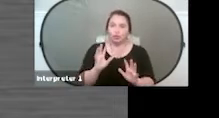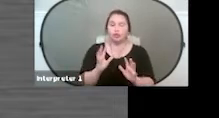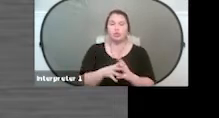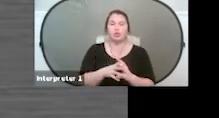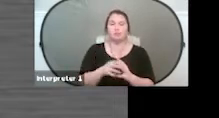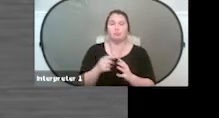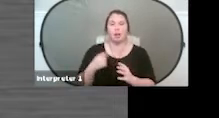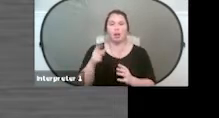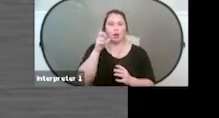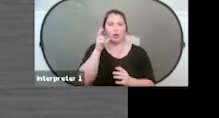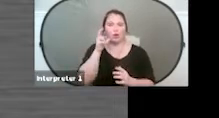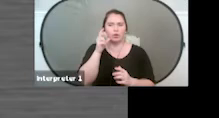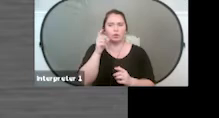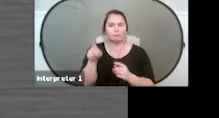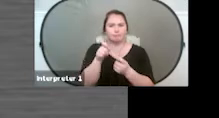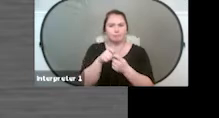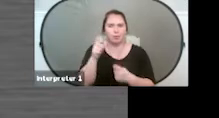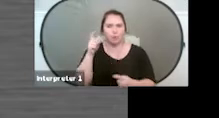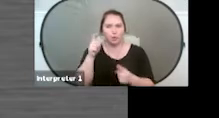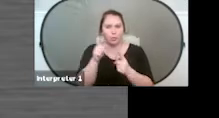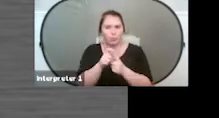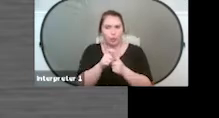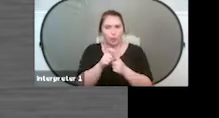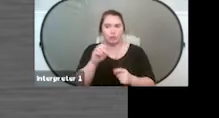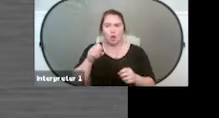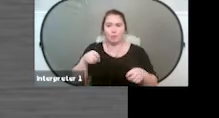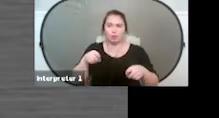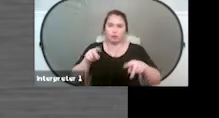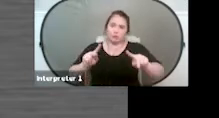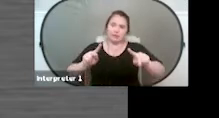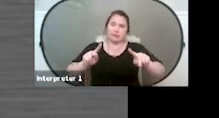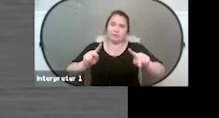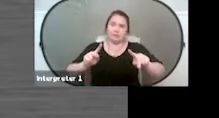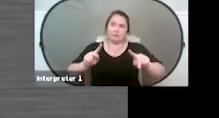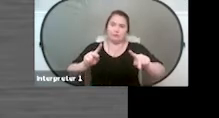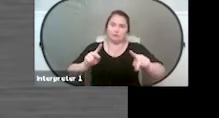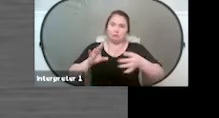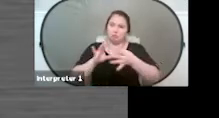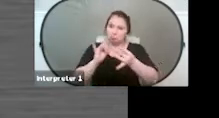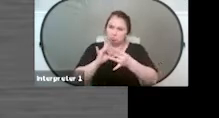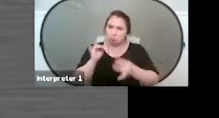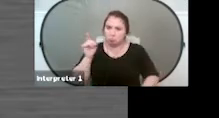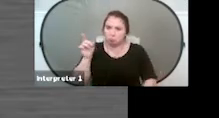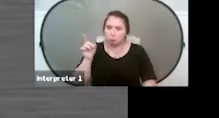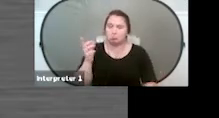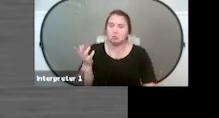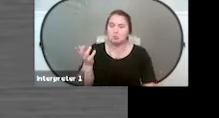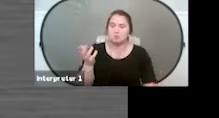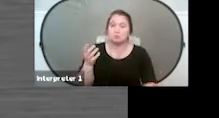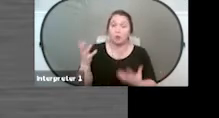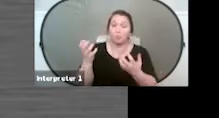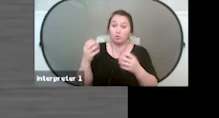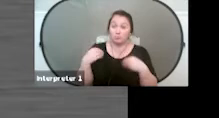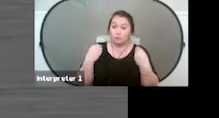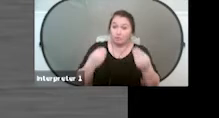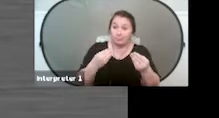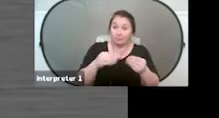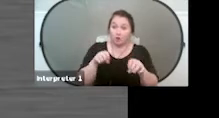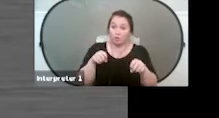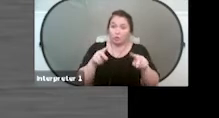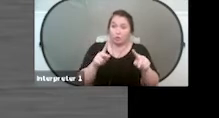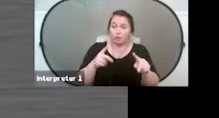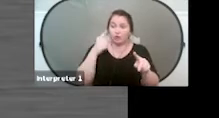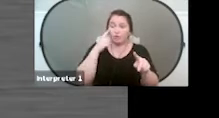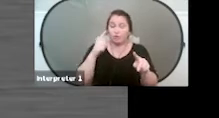the word opportunity mentioned, and that they wanted to provide the opportunity